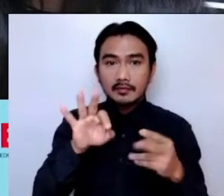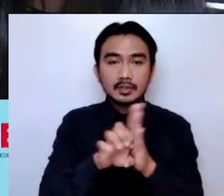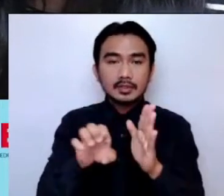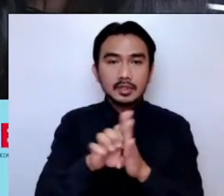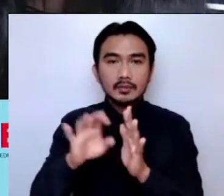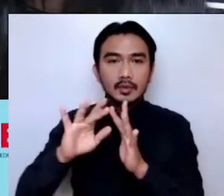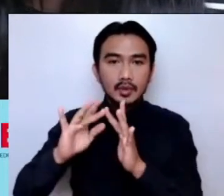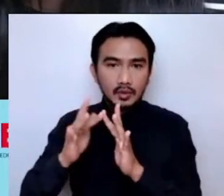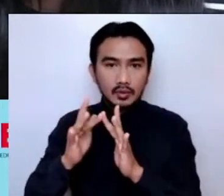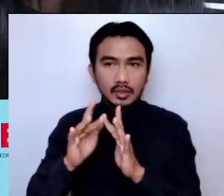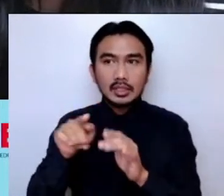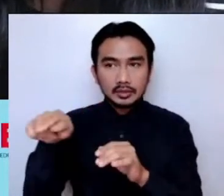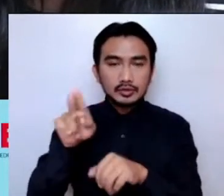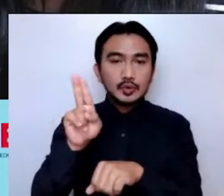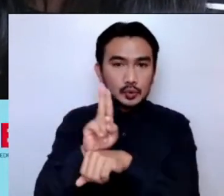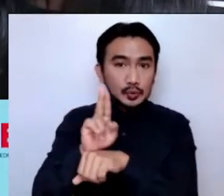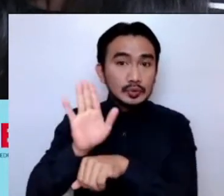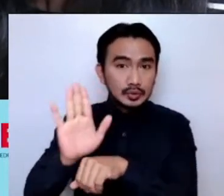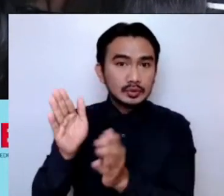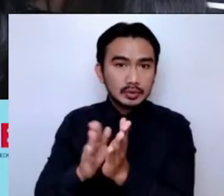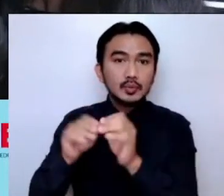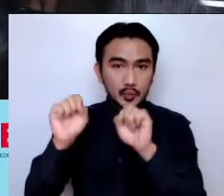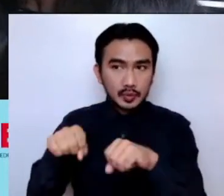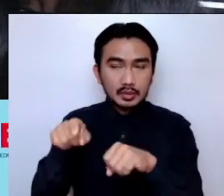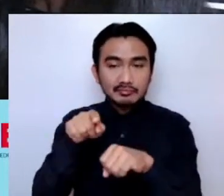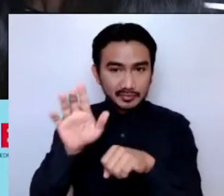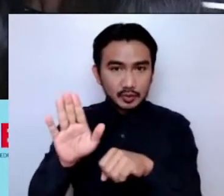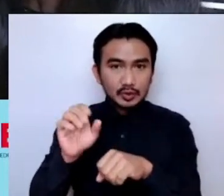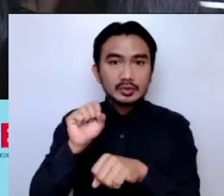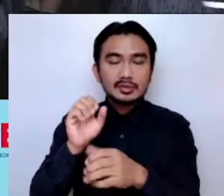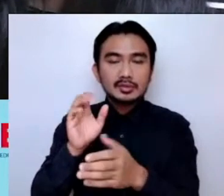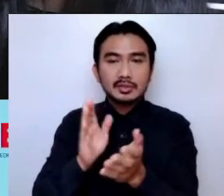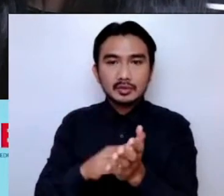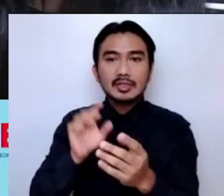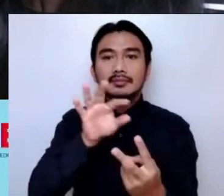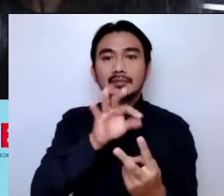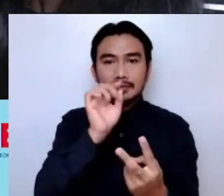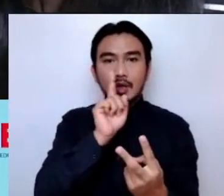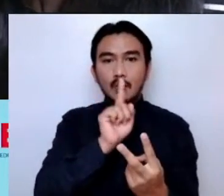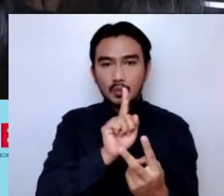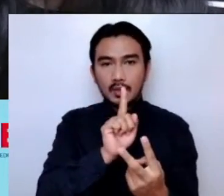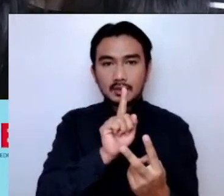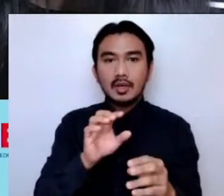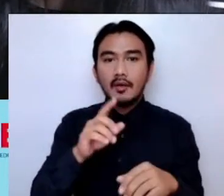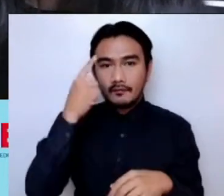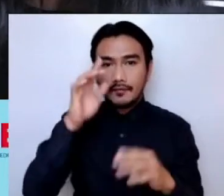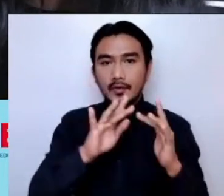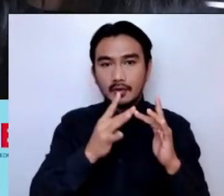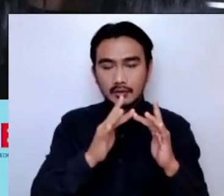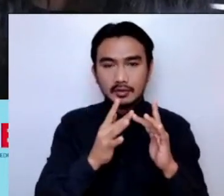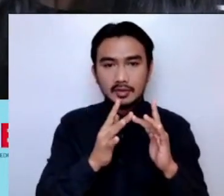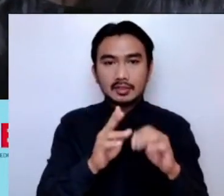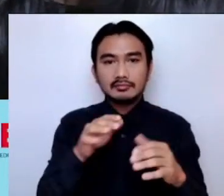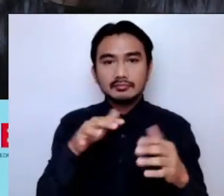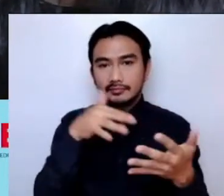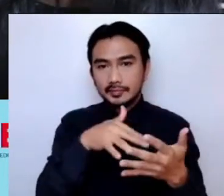your modalities, if it's possible in your school, take option 1 or the online synchronous as the sole mode of